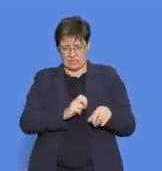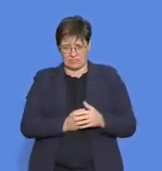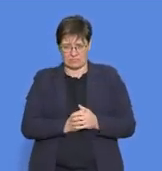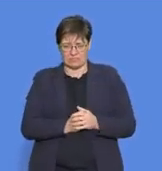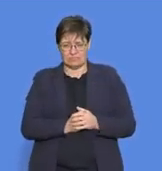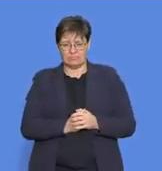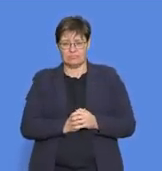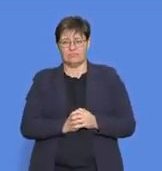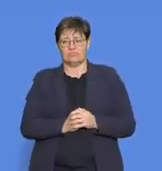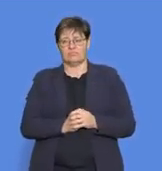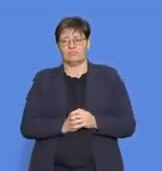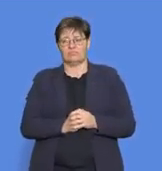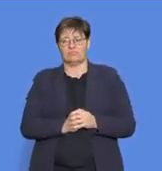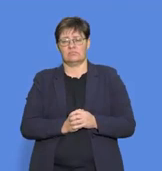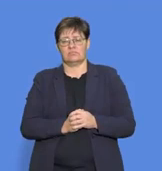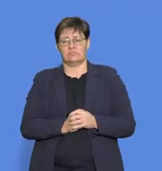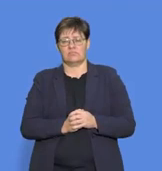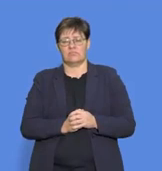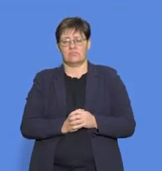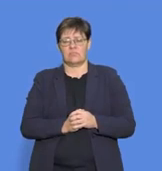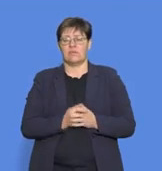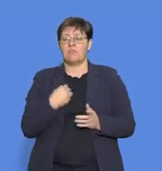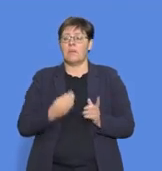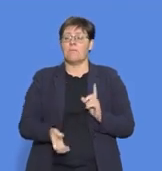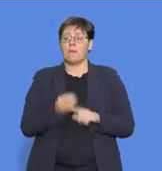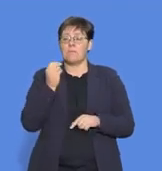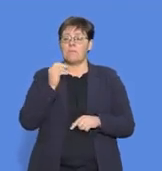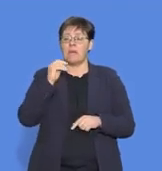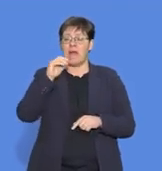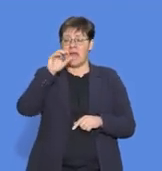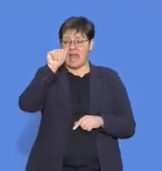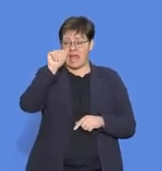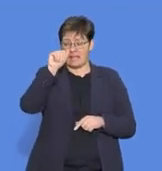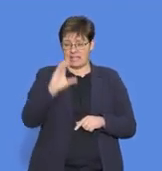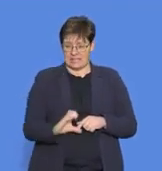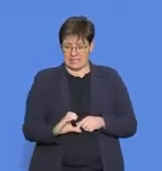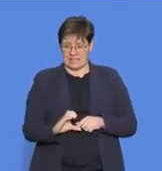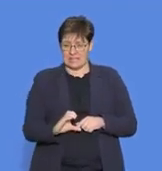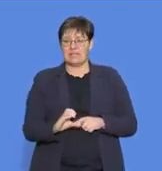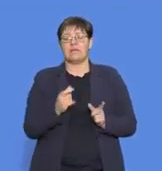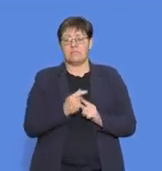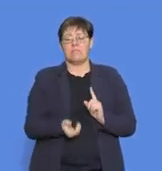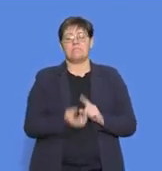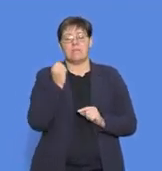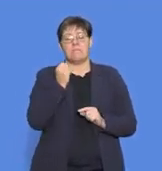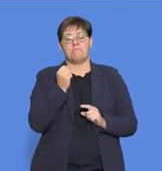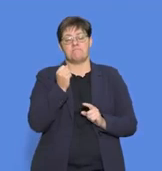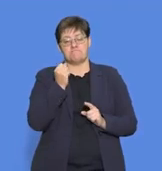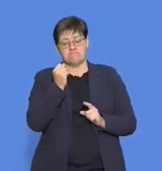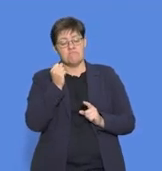So clearly we can see if we find AC, we've got 1 more piece to this puzzle of this triangle